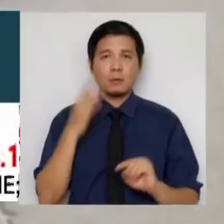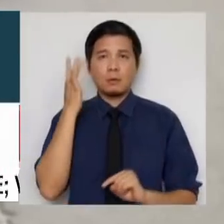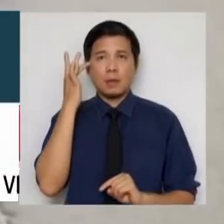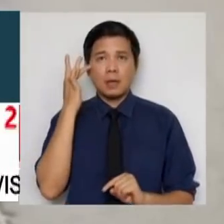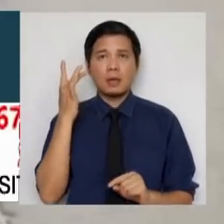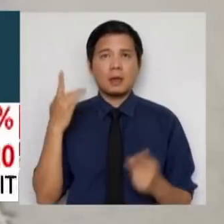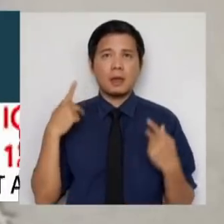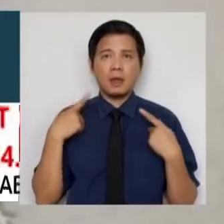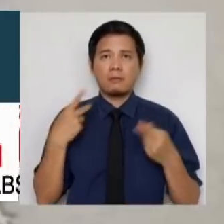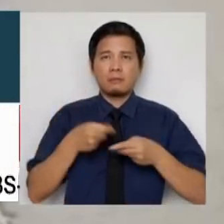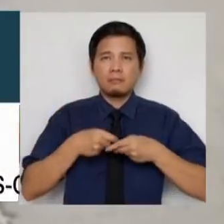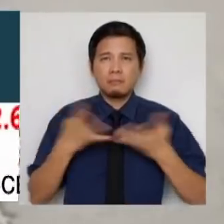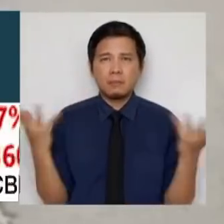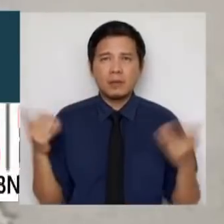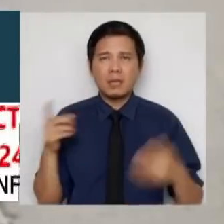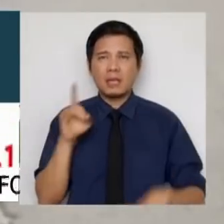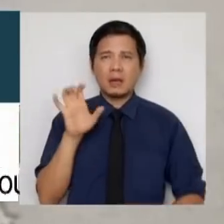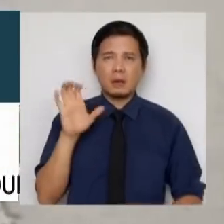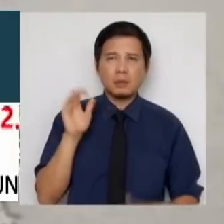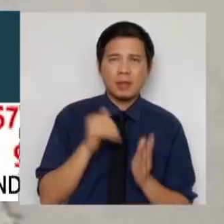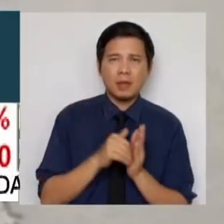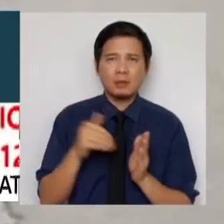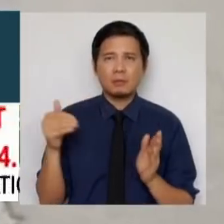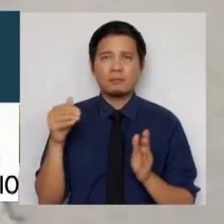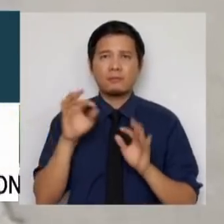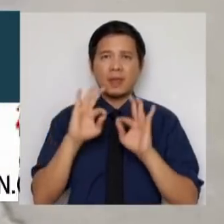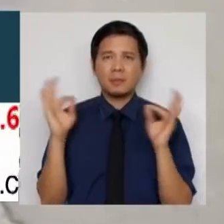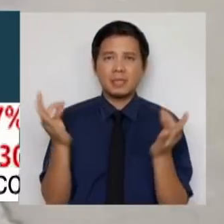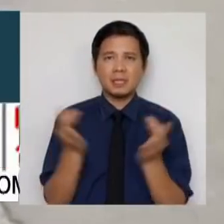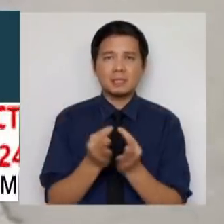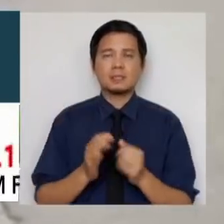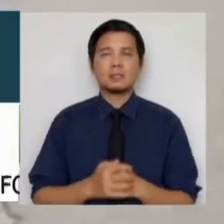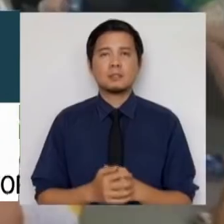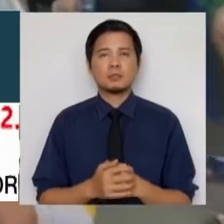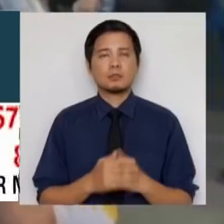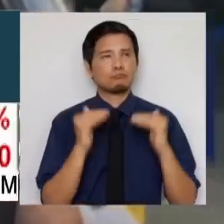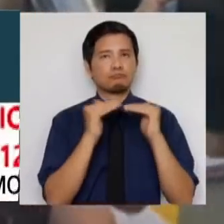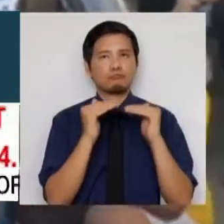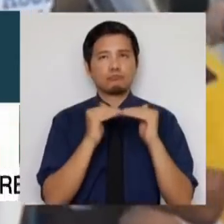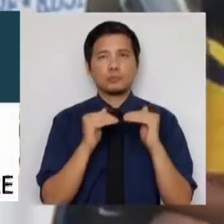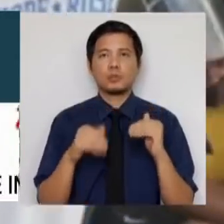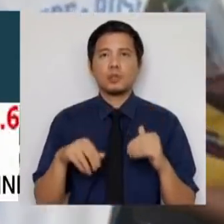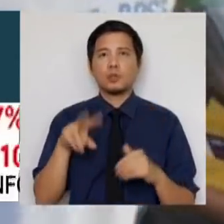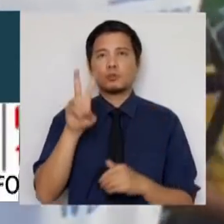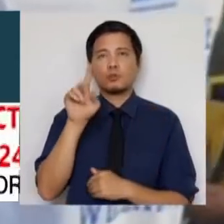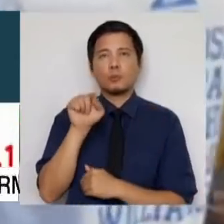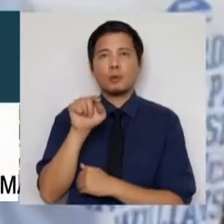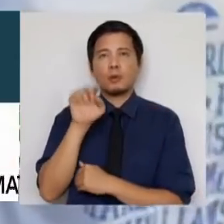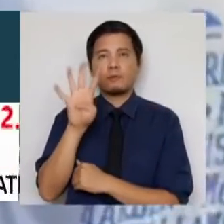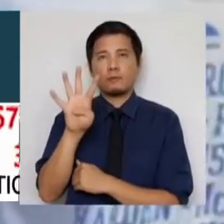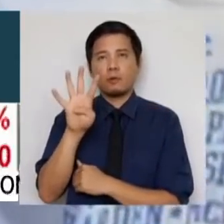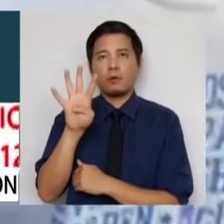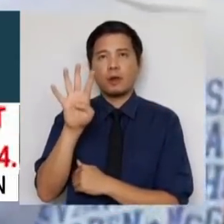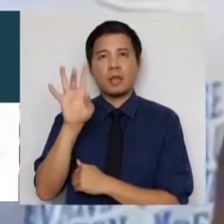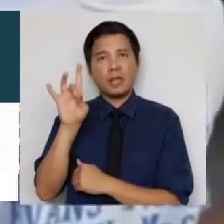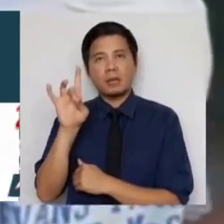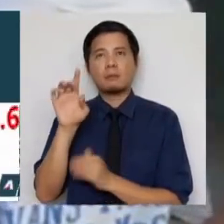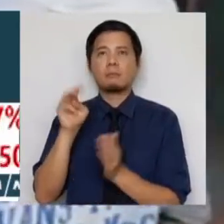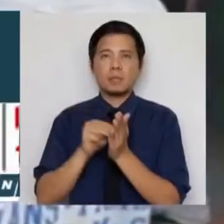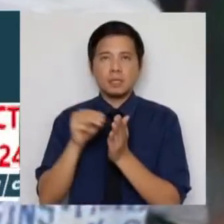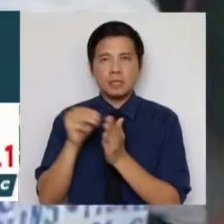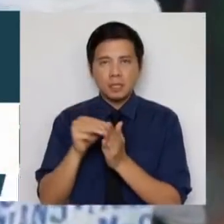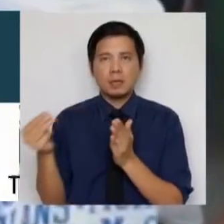give ayuda to about 800,000 families, or equivalent to about 2.48 million individuals.